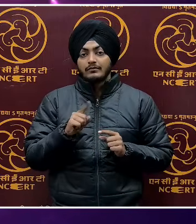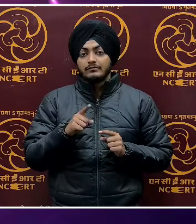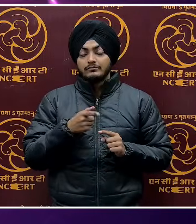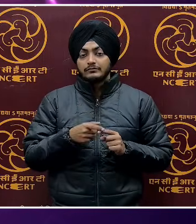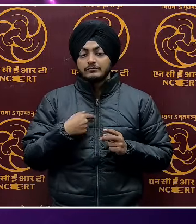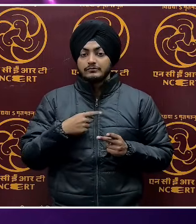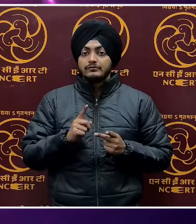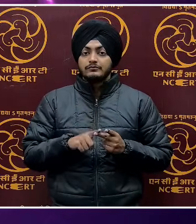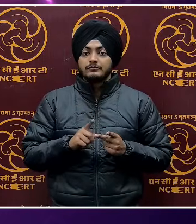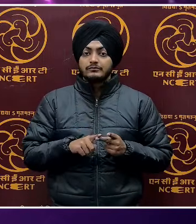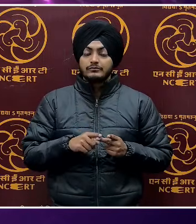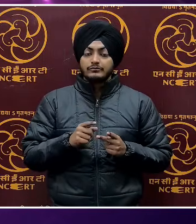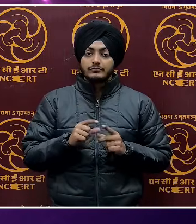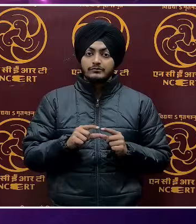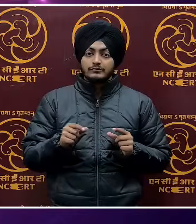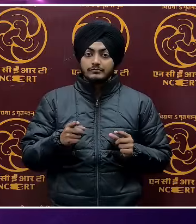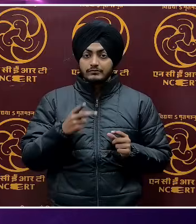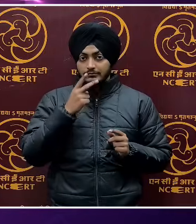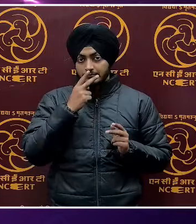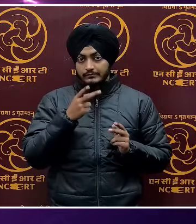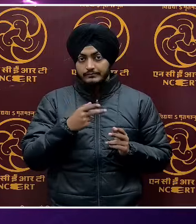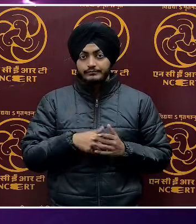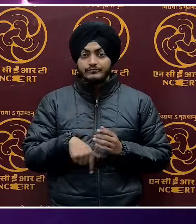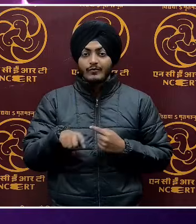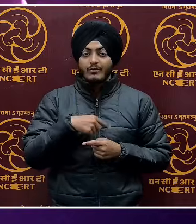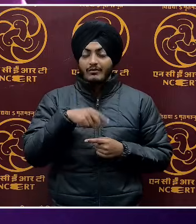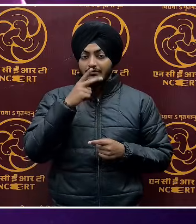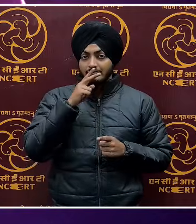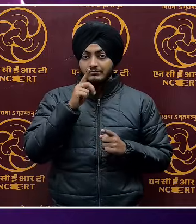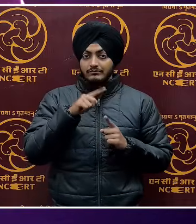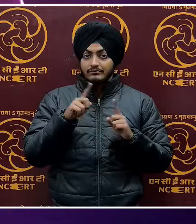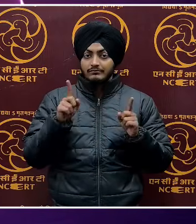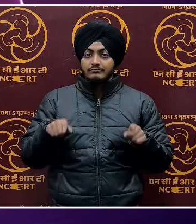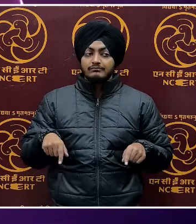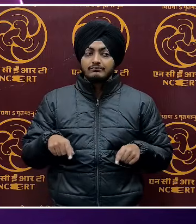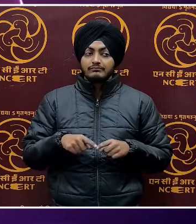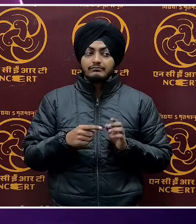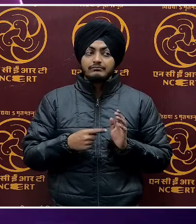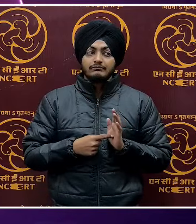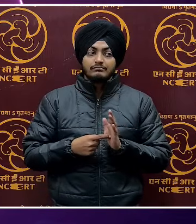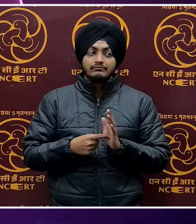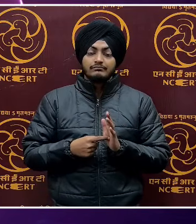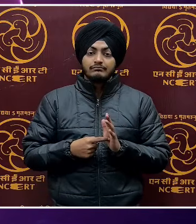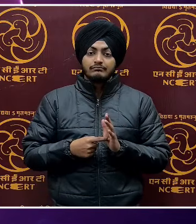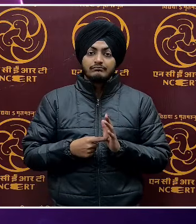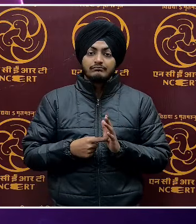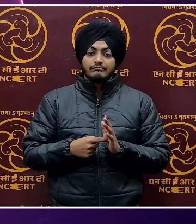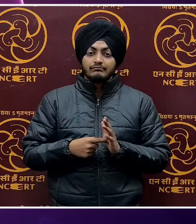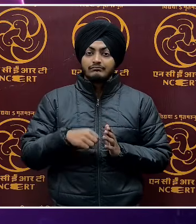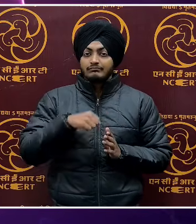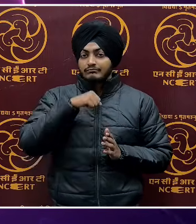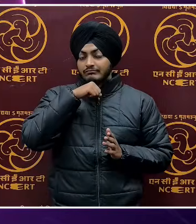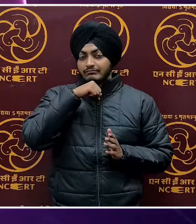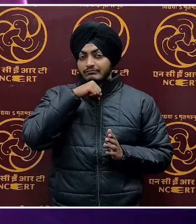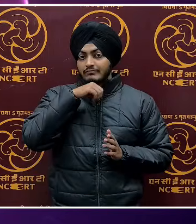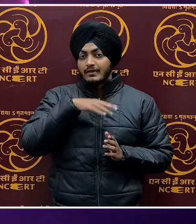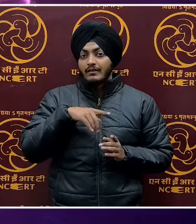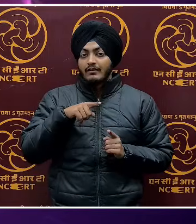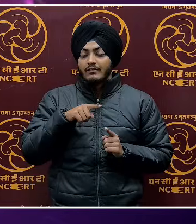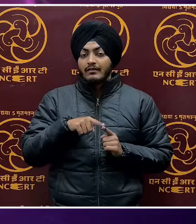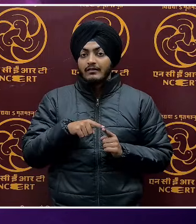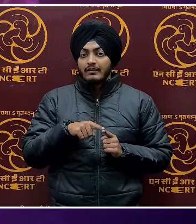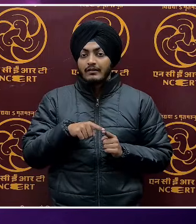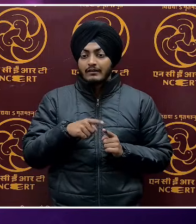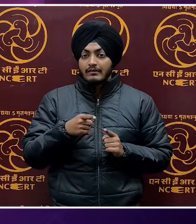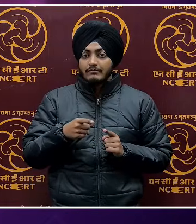we'll move on to stanza 2. All right. As you can see on this slide. Now, little words of love, little